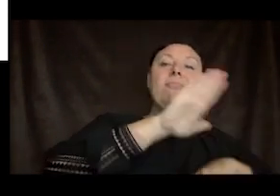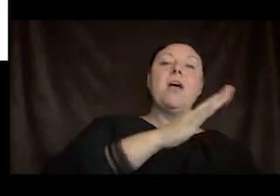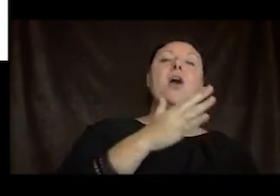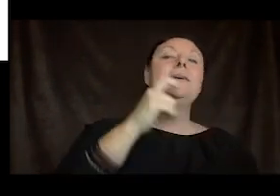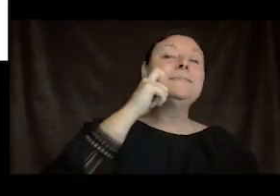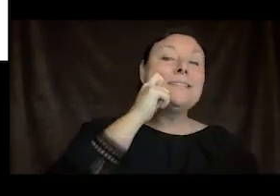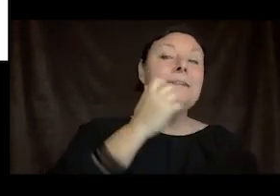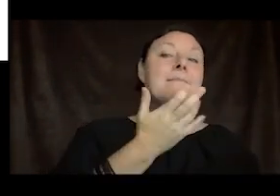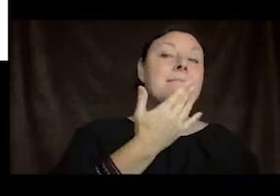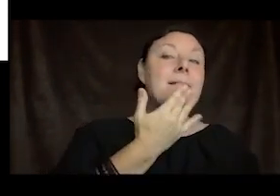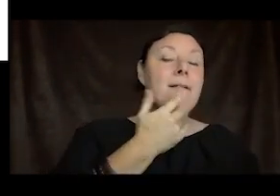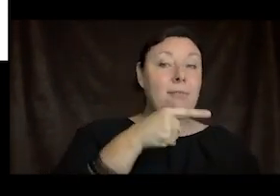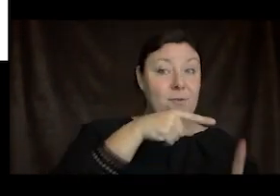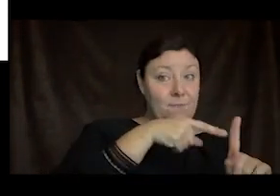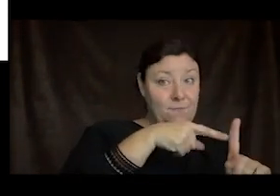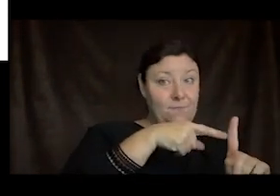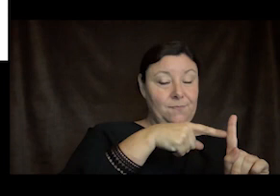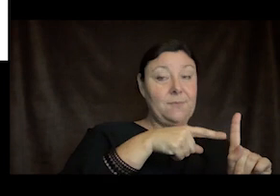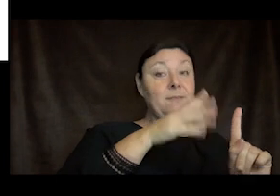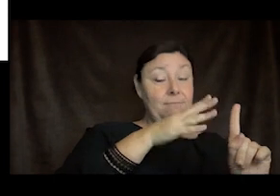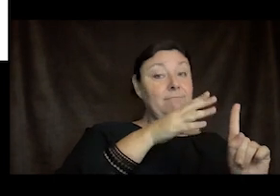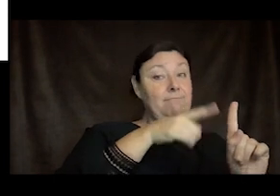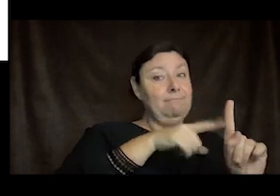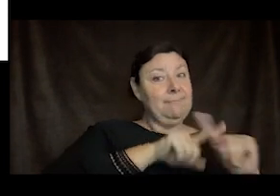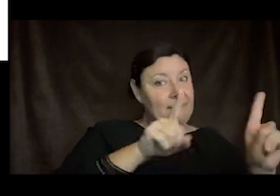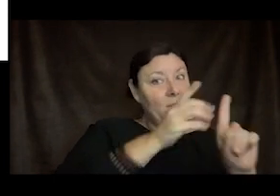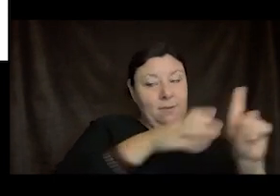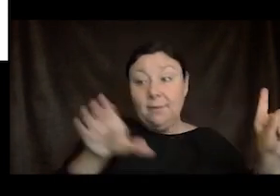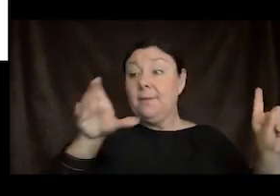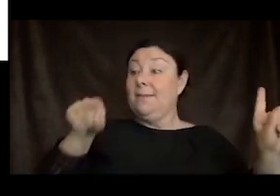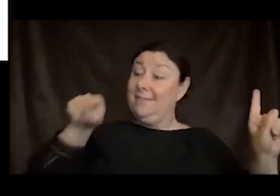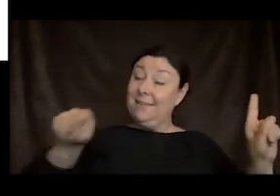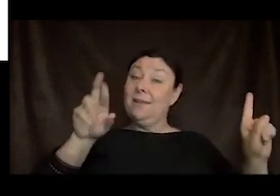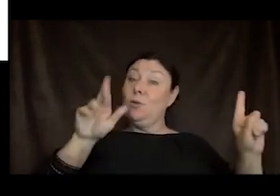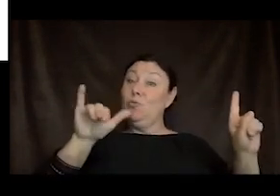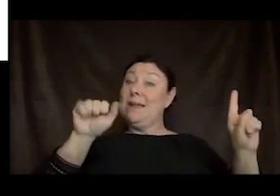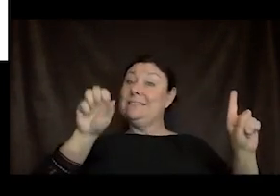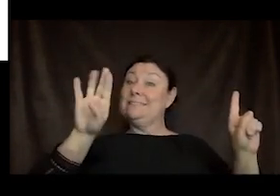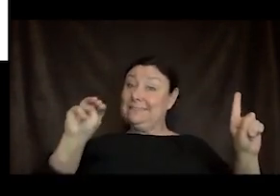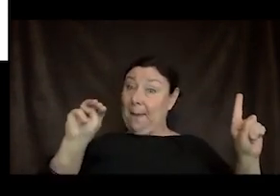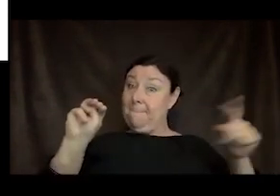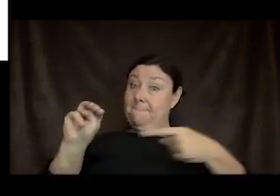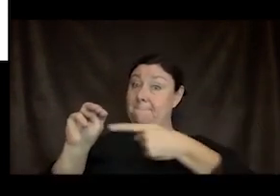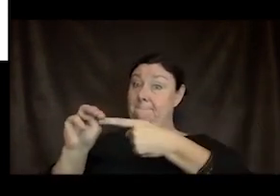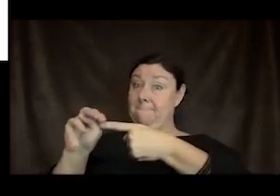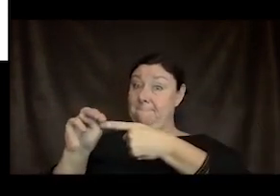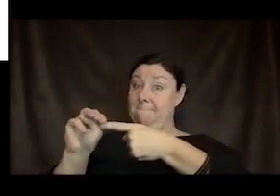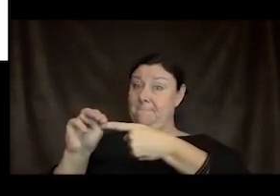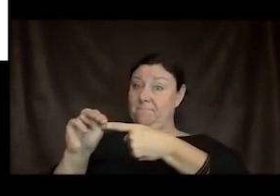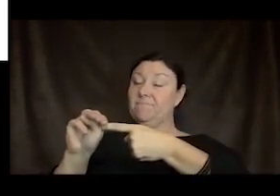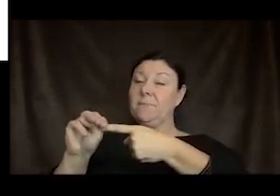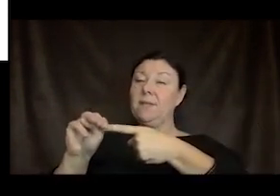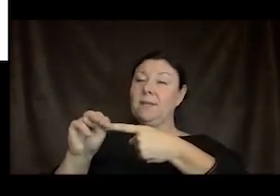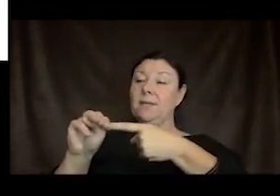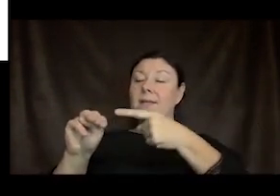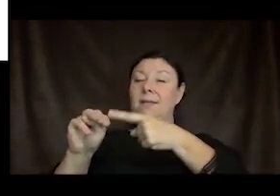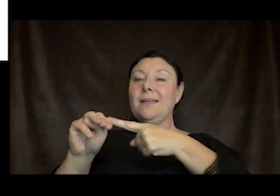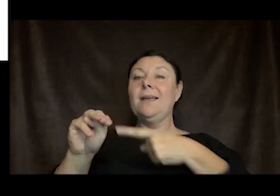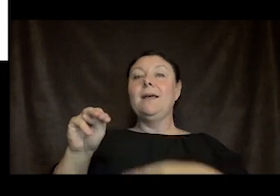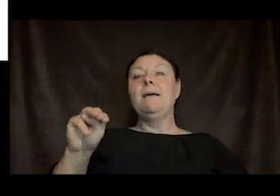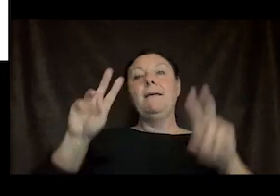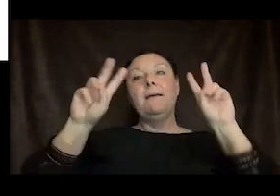about understanding racism is that while it may be racism